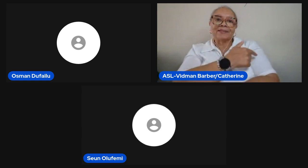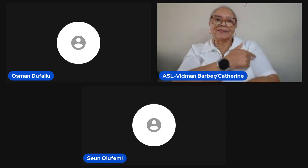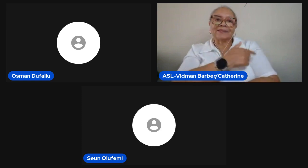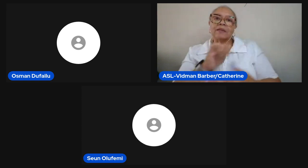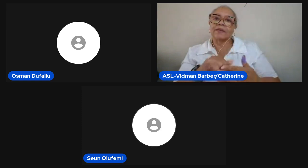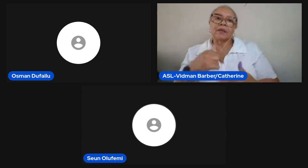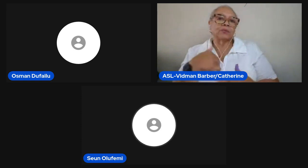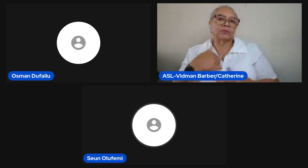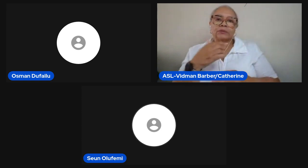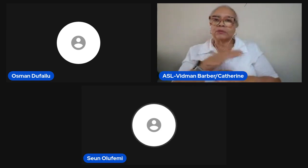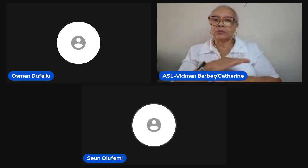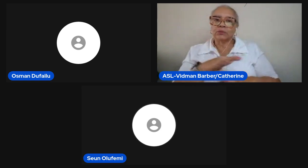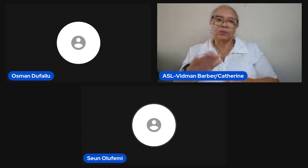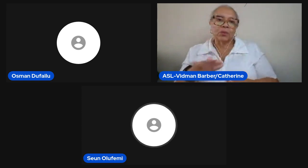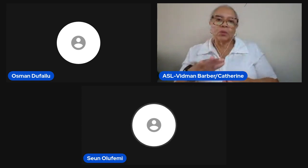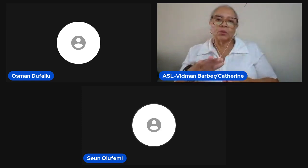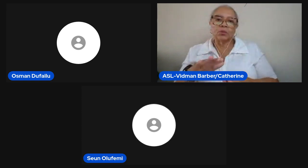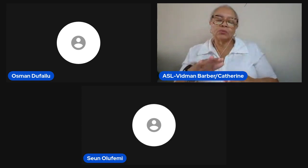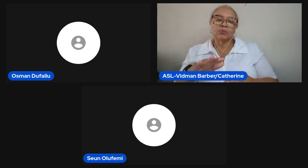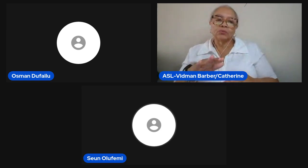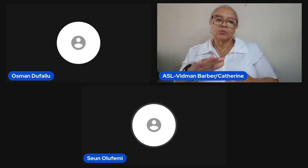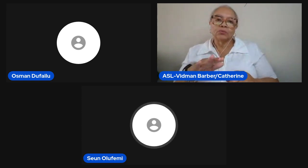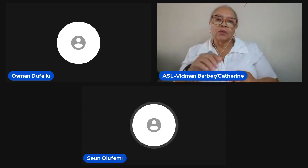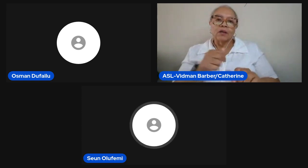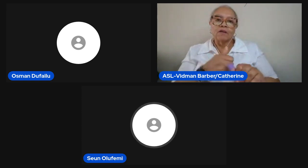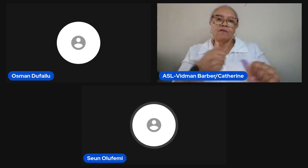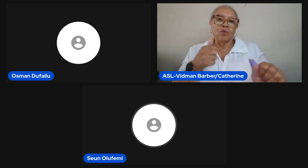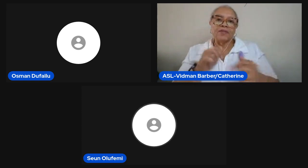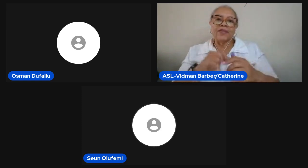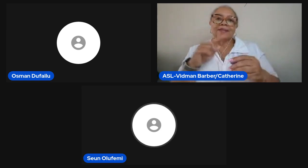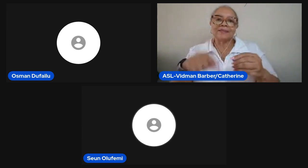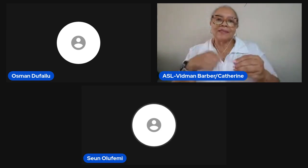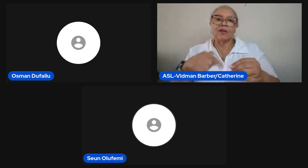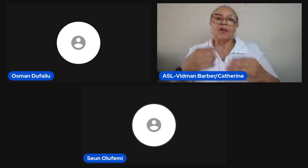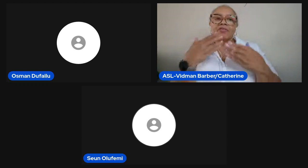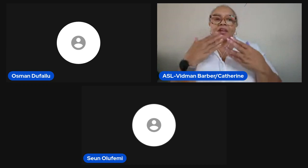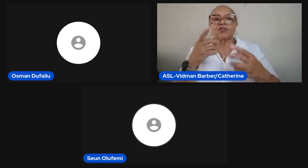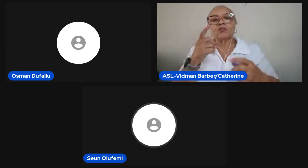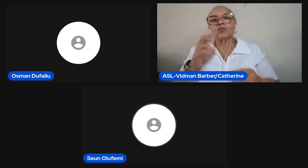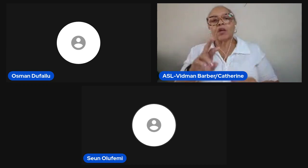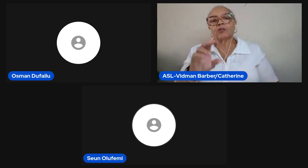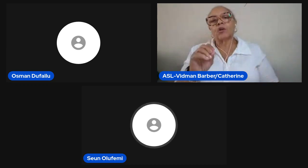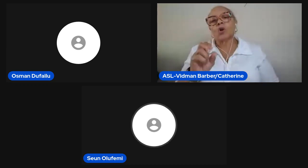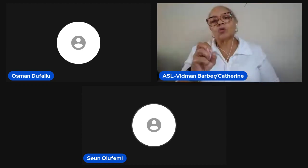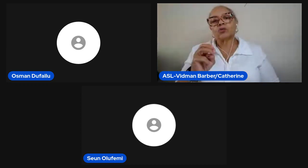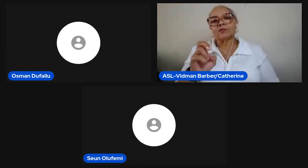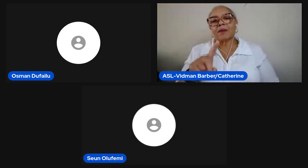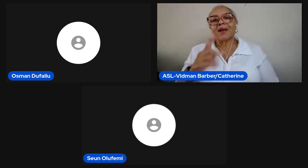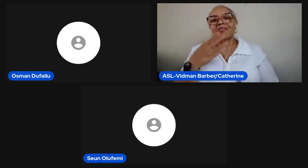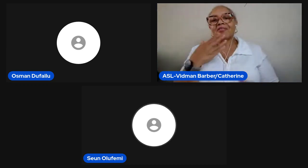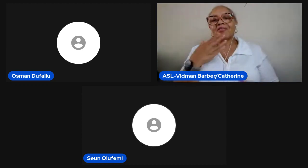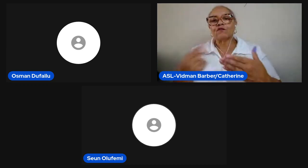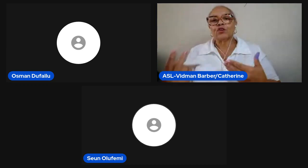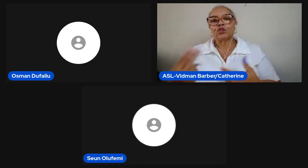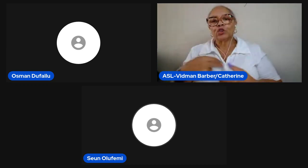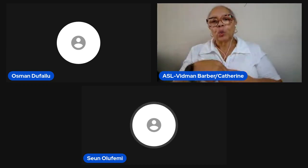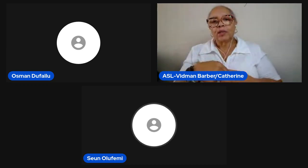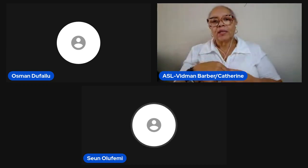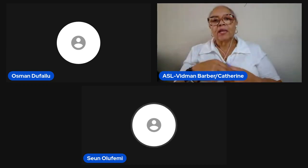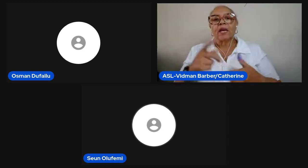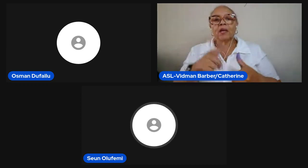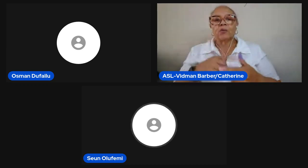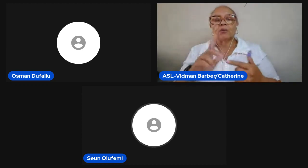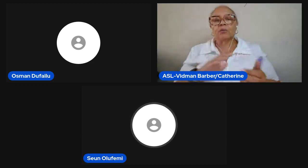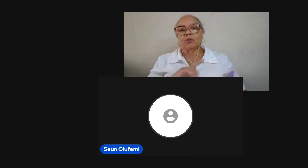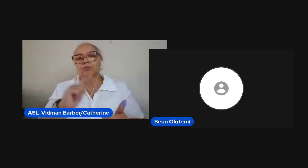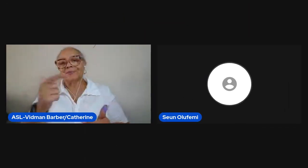keep moving around the cycle. So thank you very much, Dr. Usman. Thank you for joining him. And we'll move straight